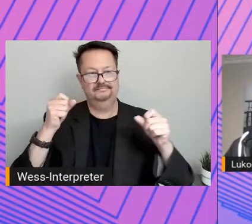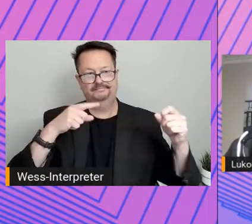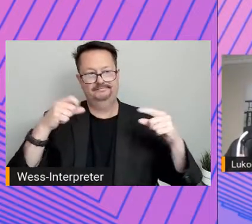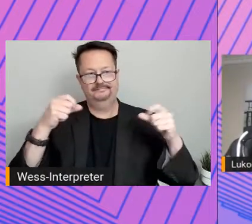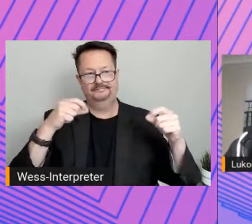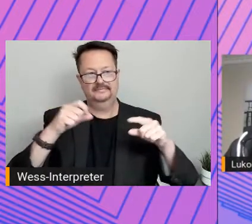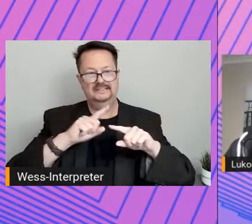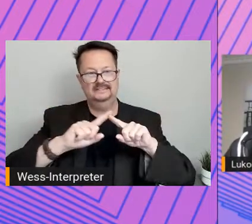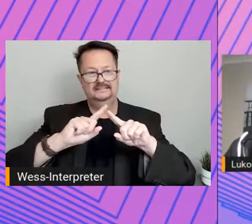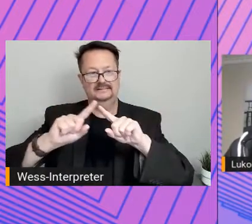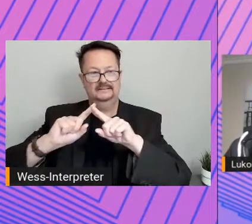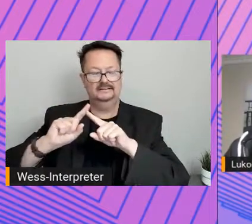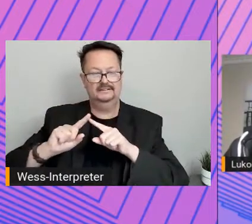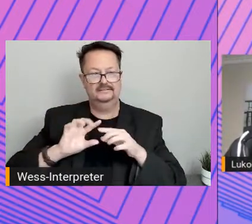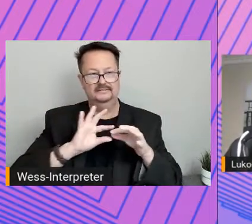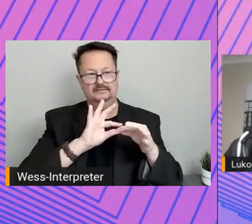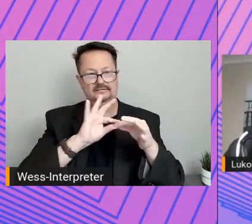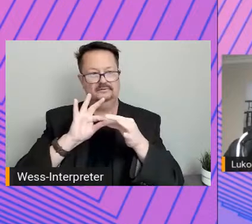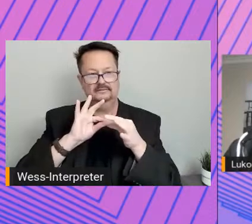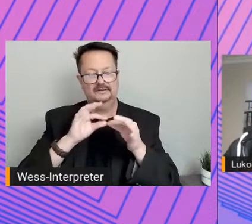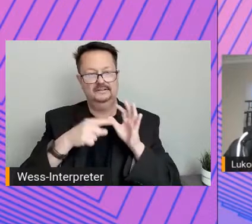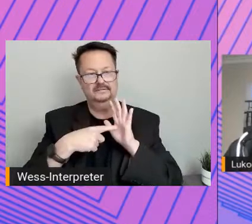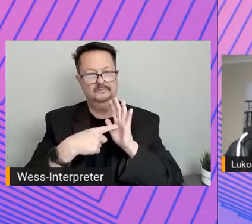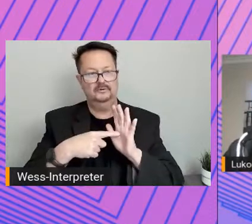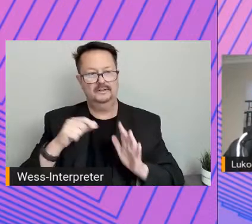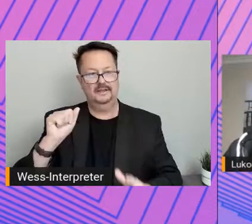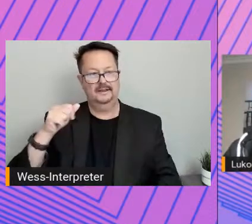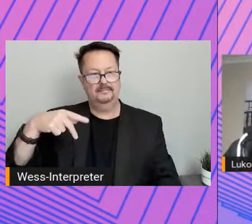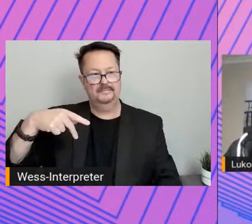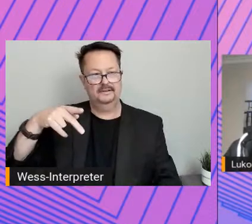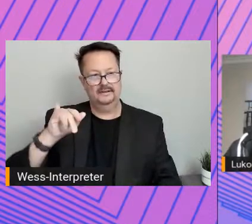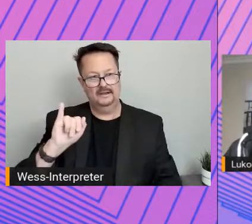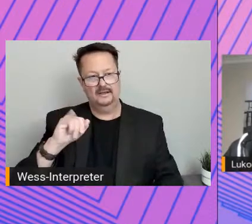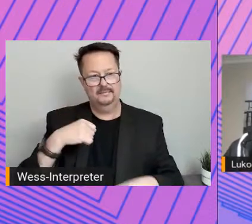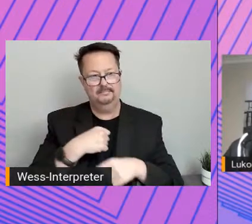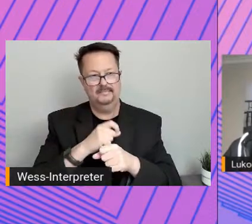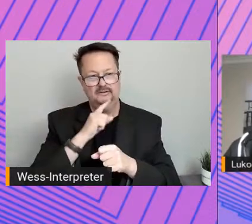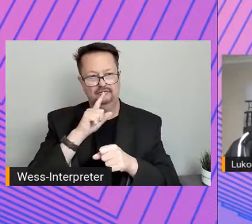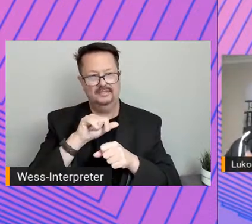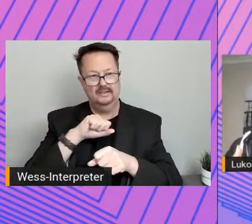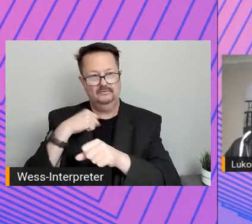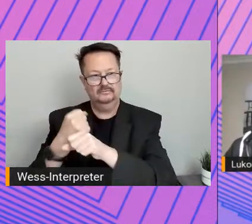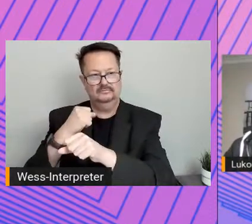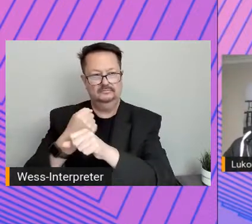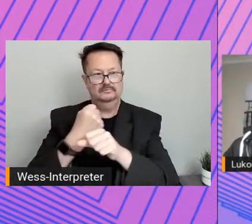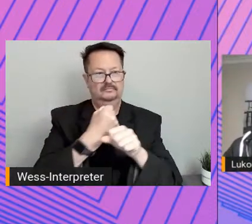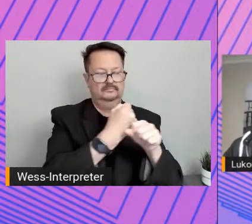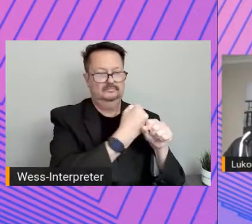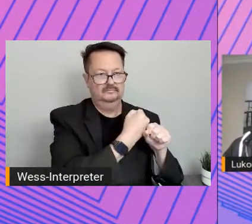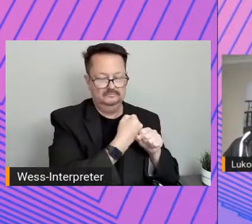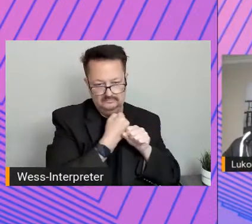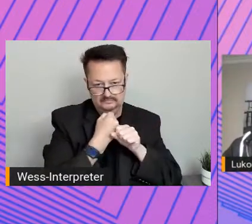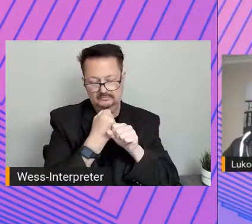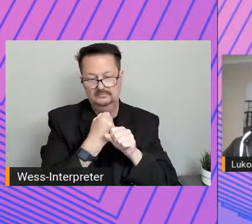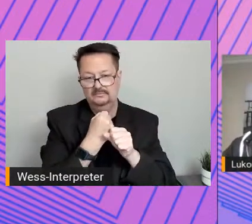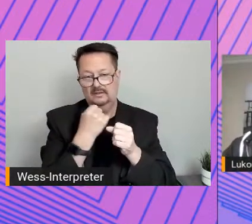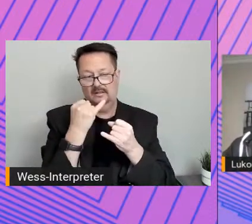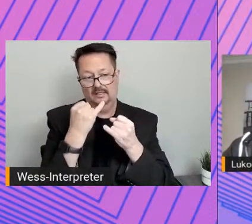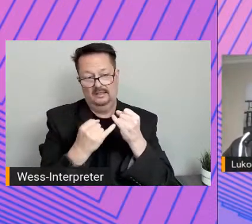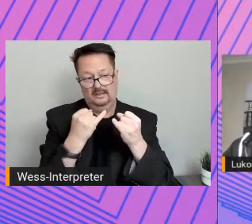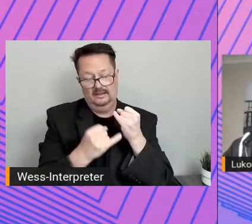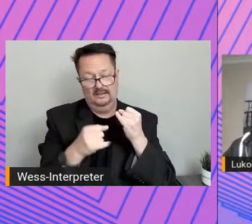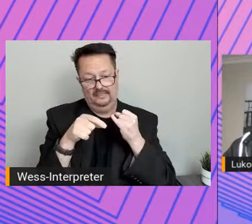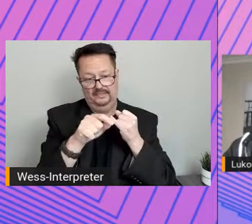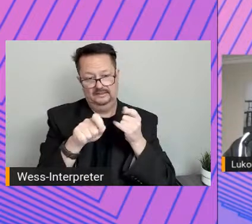registries, and it exposes an API. So also making sure that you secure that or lock that down. And just lastly, on this particular